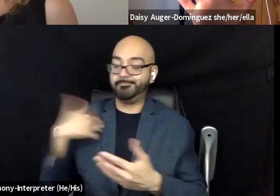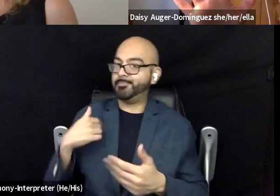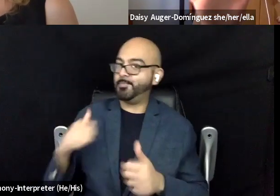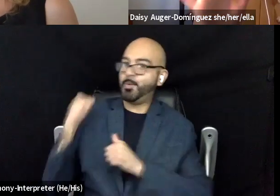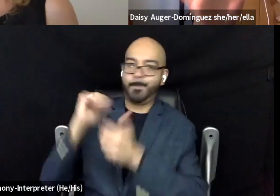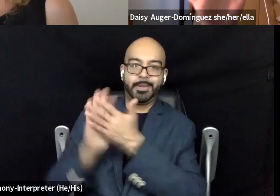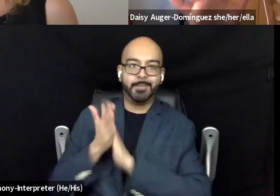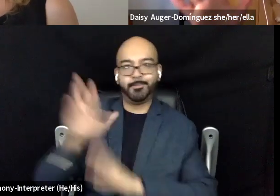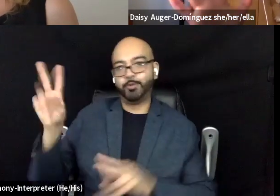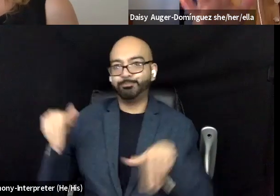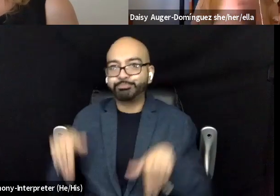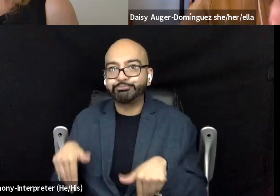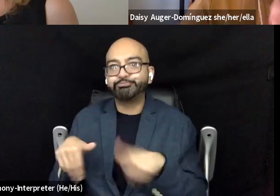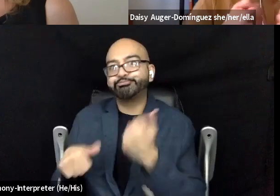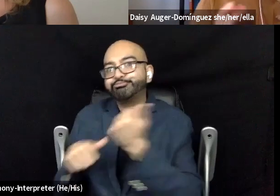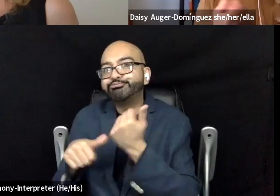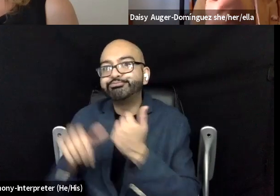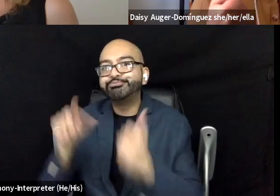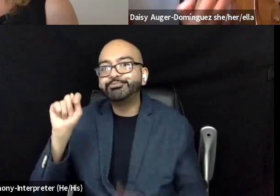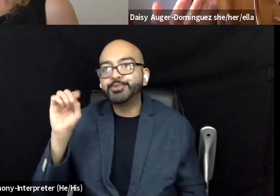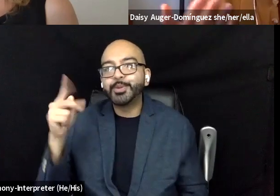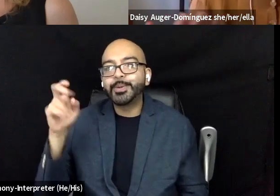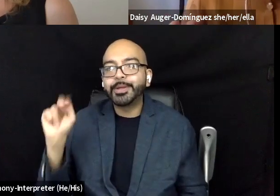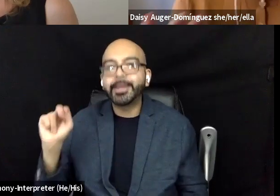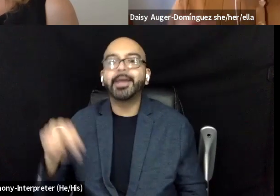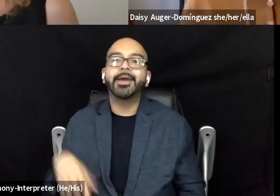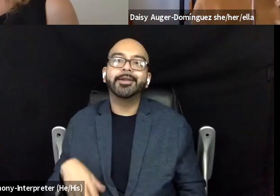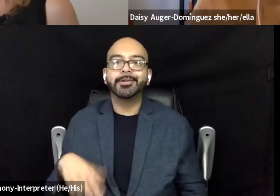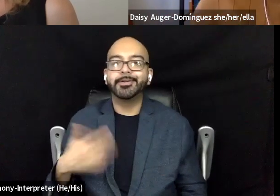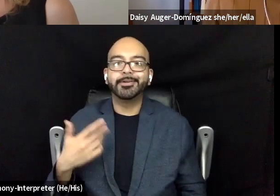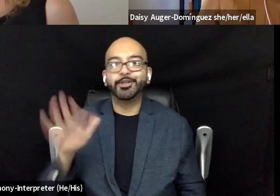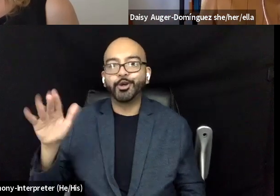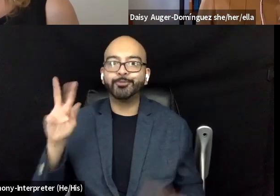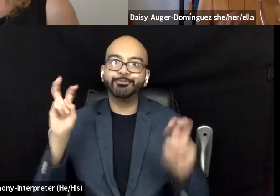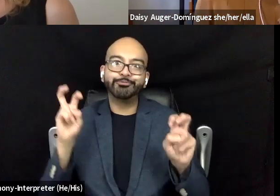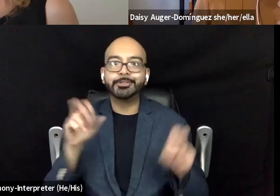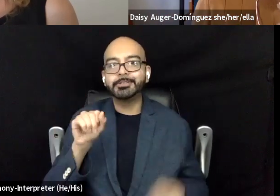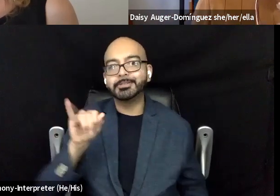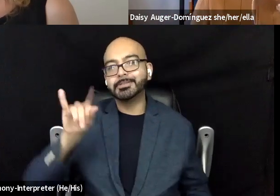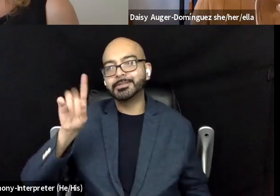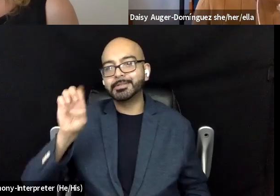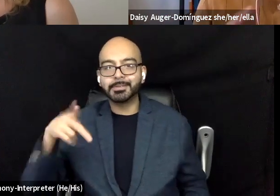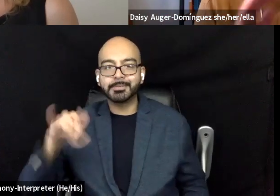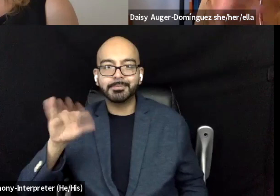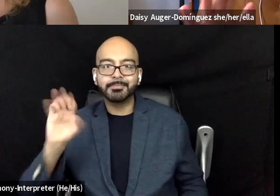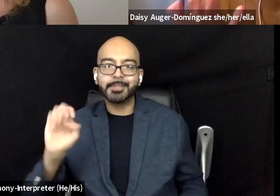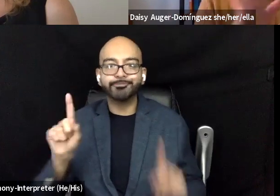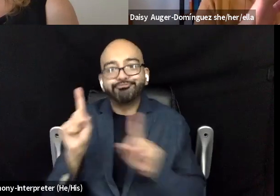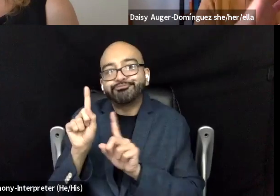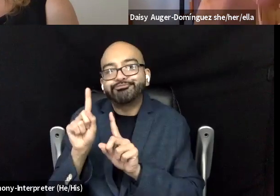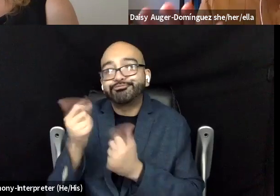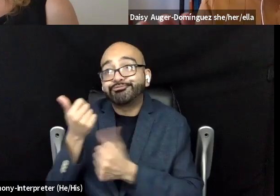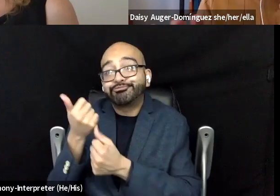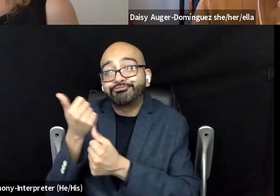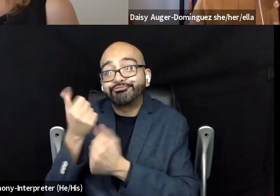going to be, you know, that you're, you know, sort of like your side piece, if you will, to give you credit. And that was, to her credit,